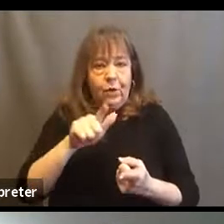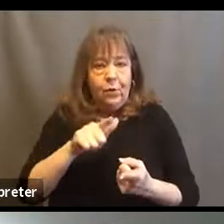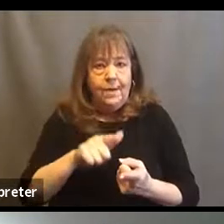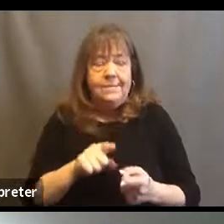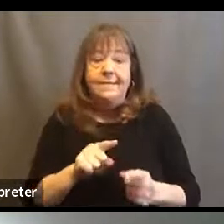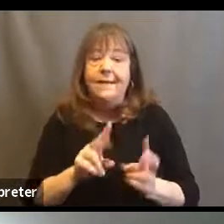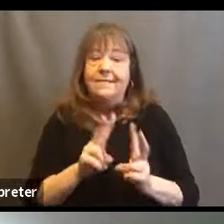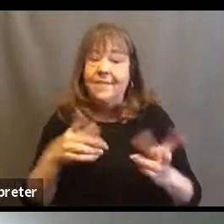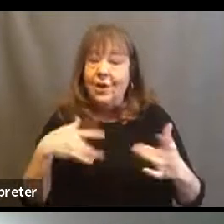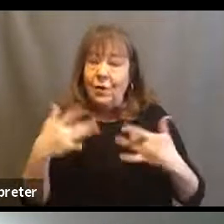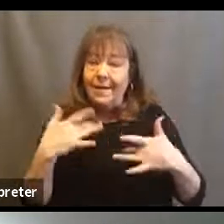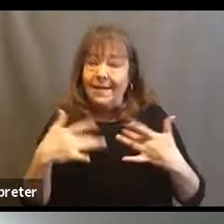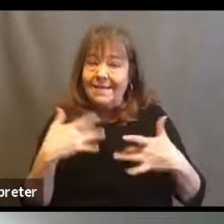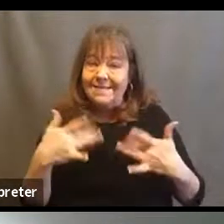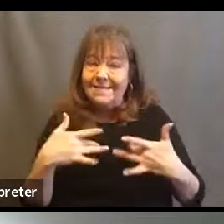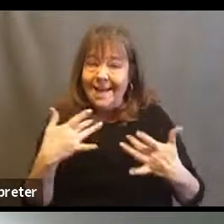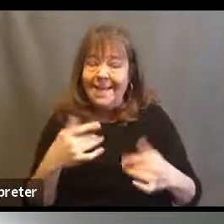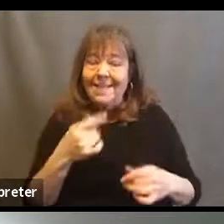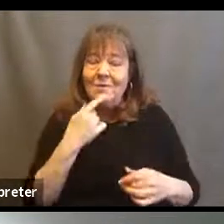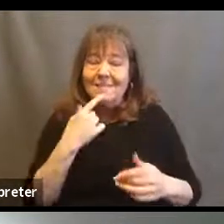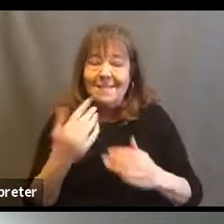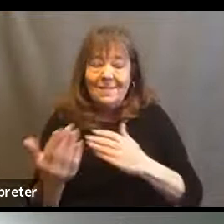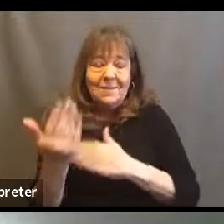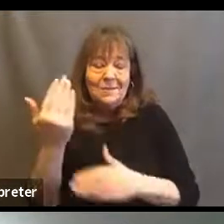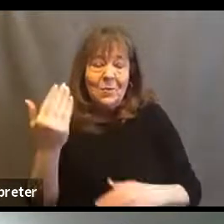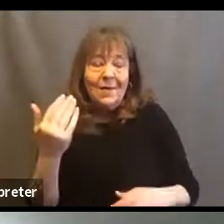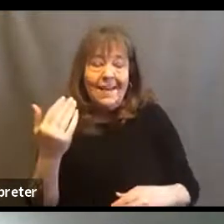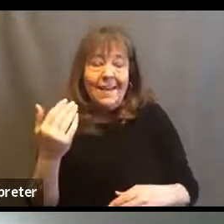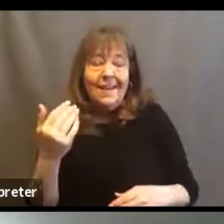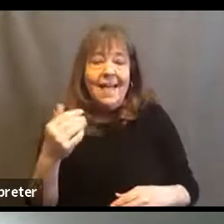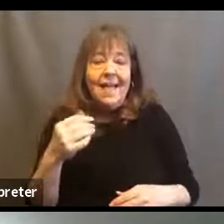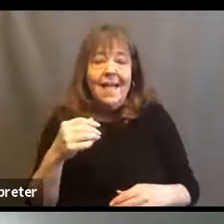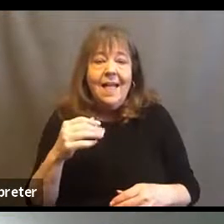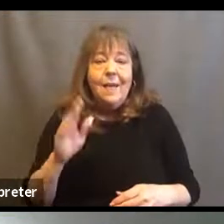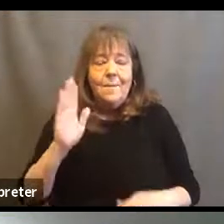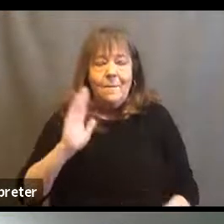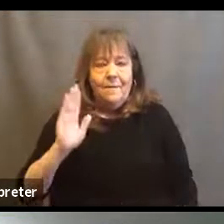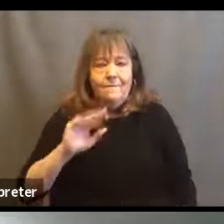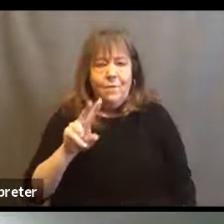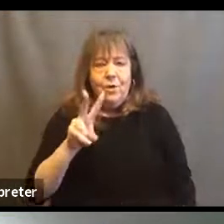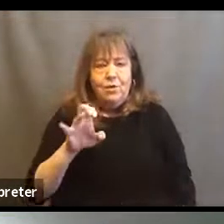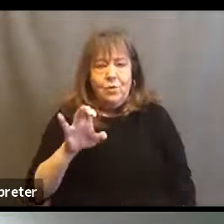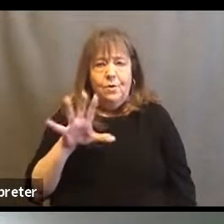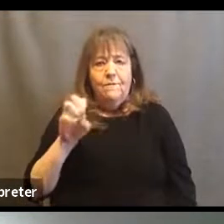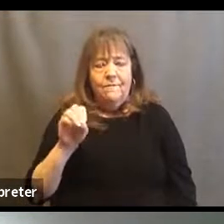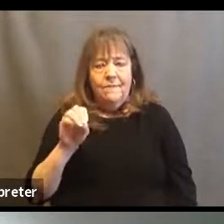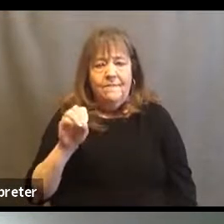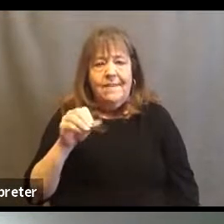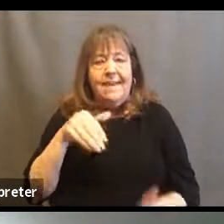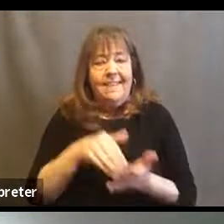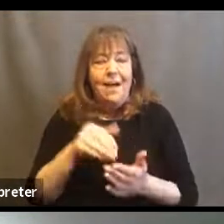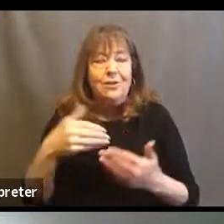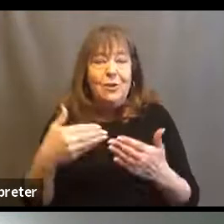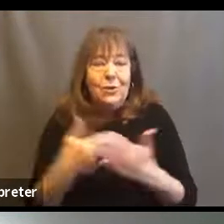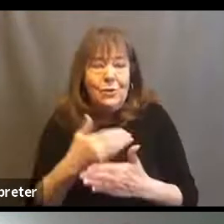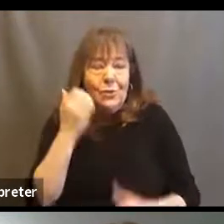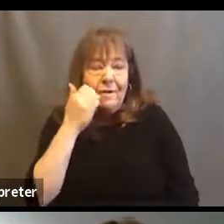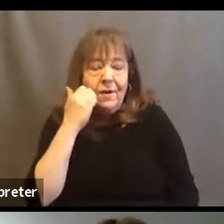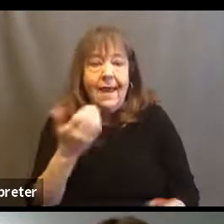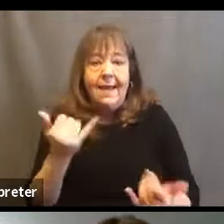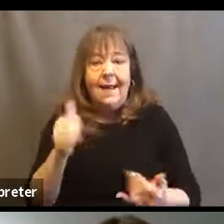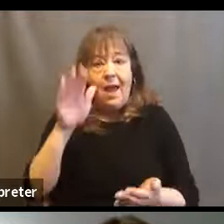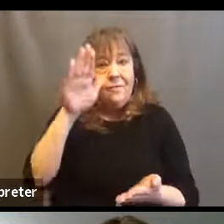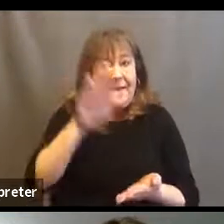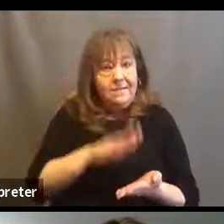very exciting. In fact, they were saying this morning that we've gone from over 250,000 new cases a day down to about 85,000